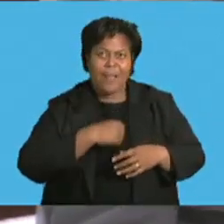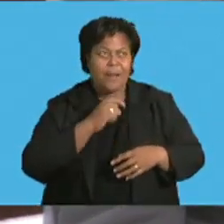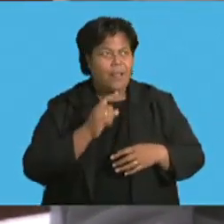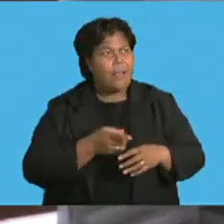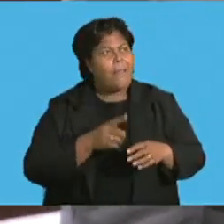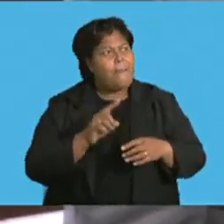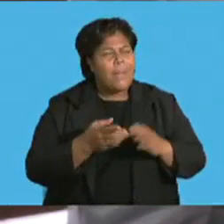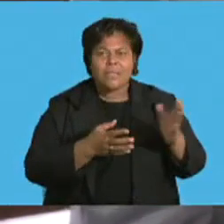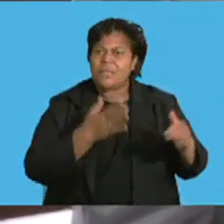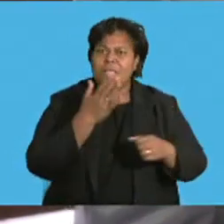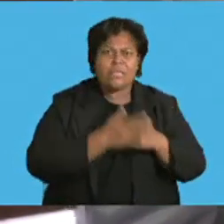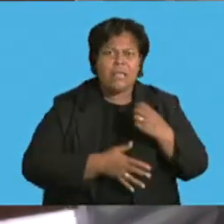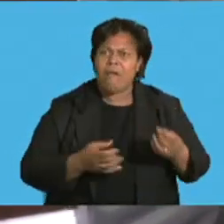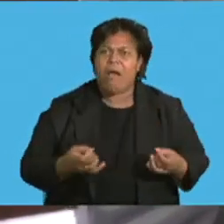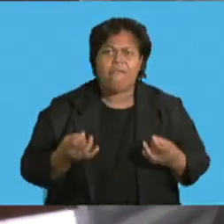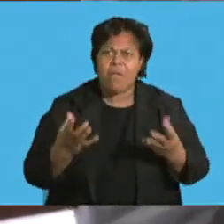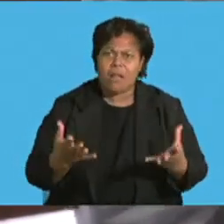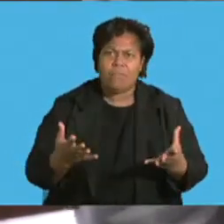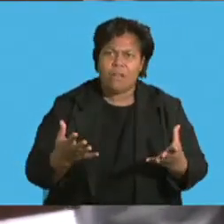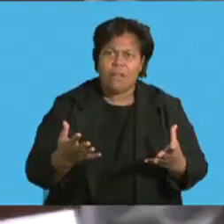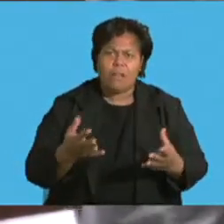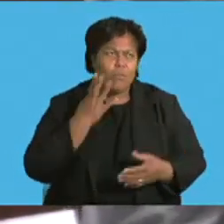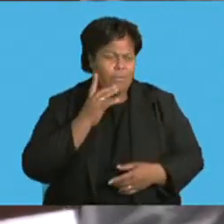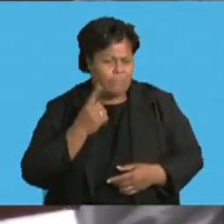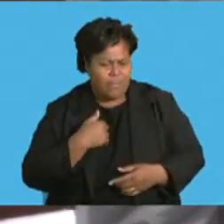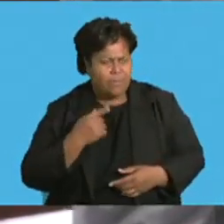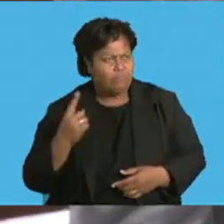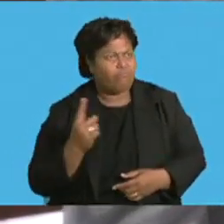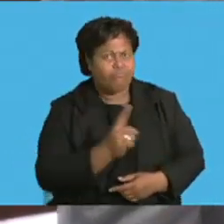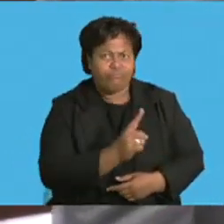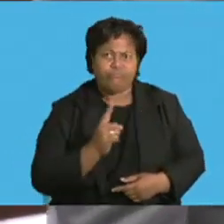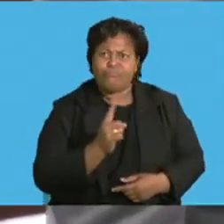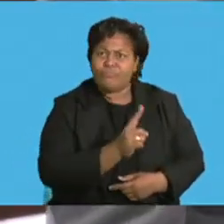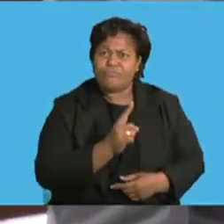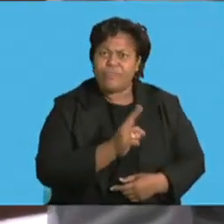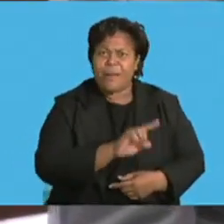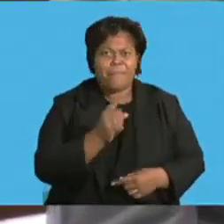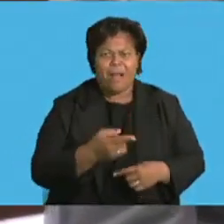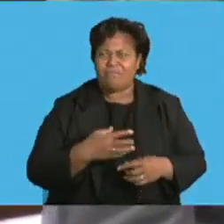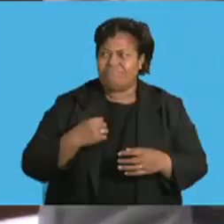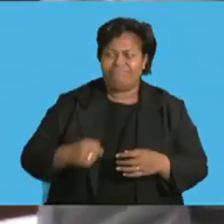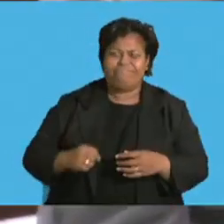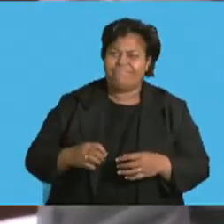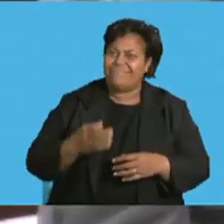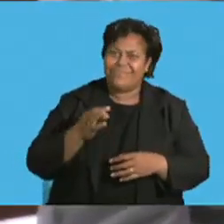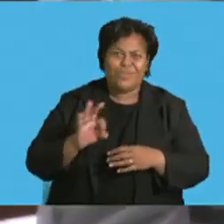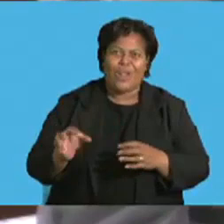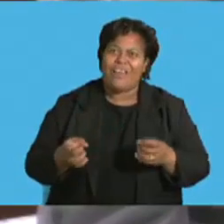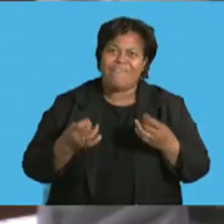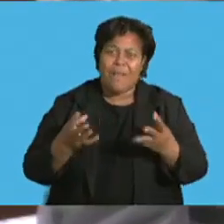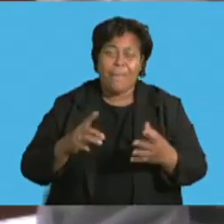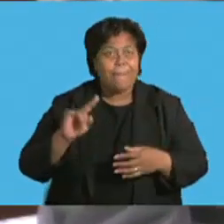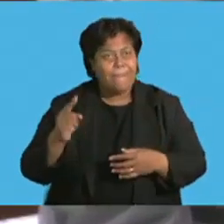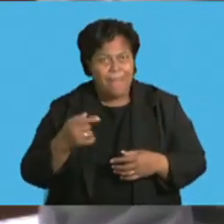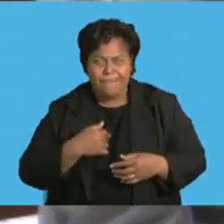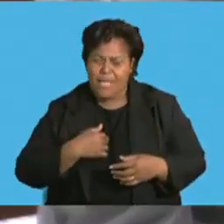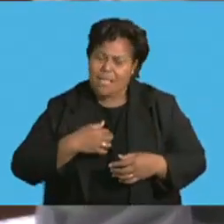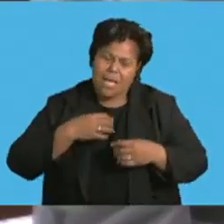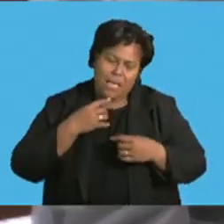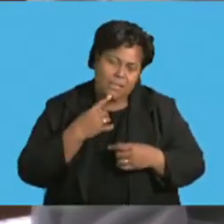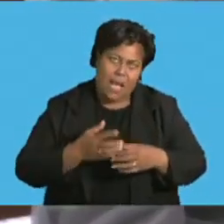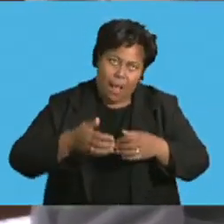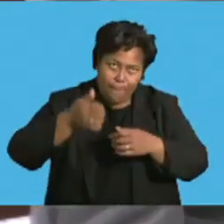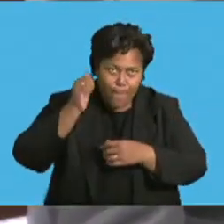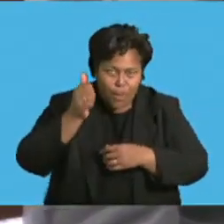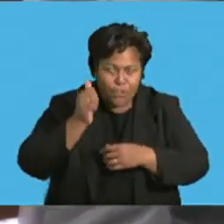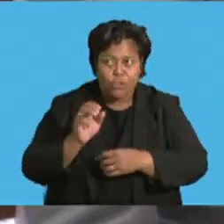himself available in subsequent attempts. Regardless, Mr. Speaker, I offer my unreserved apologies to